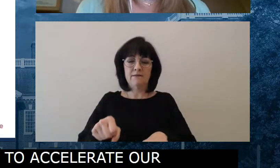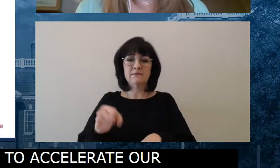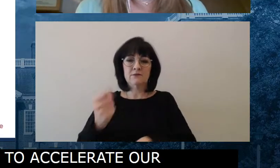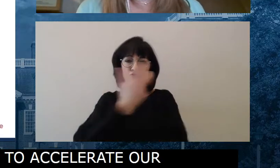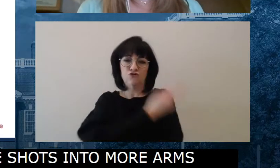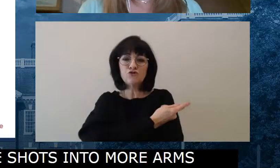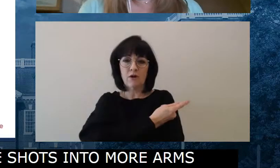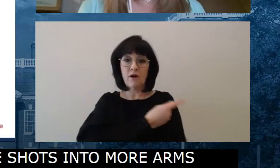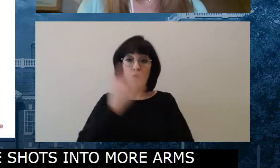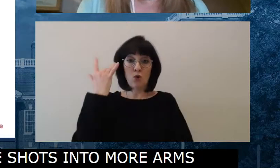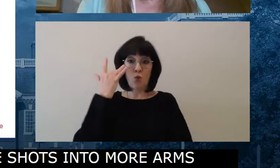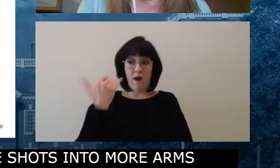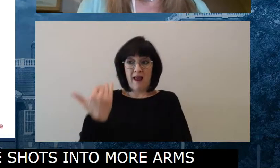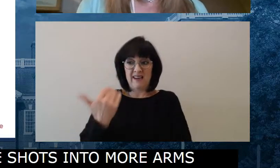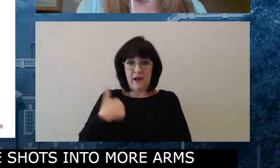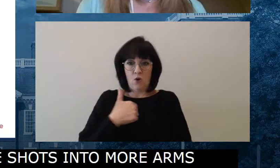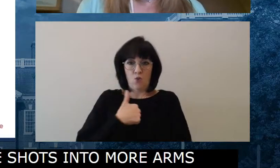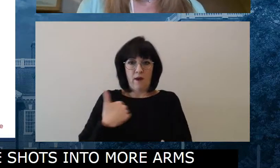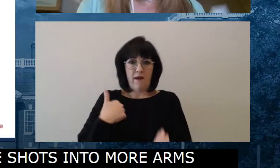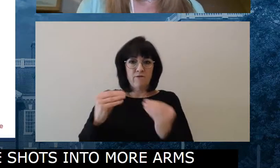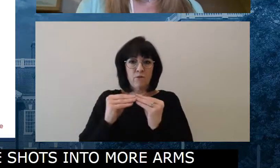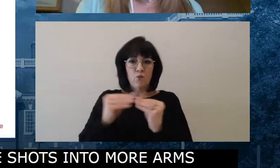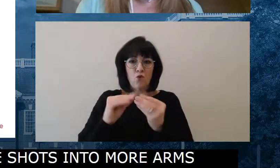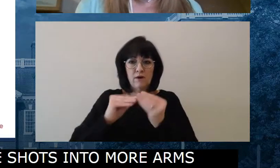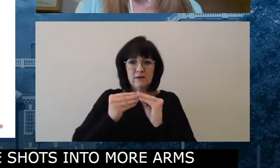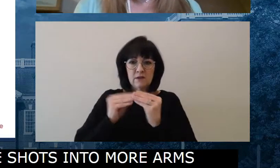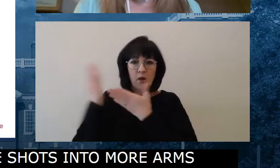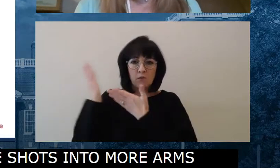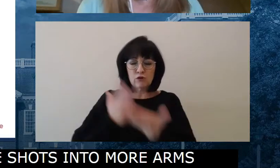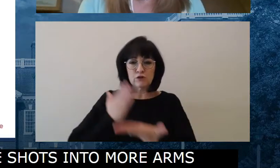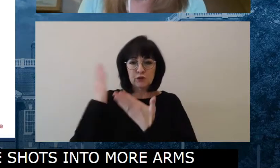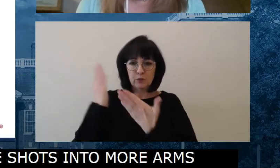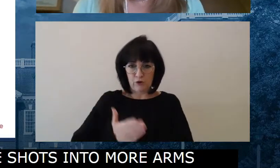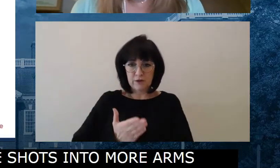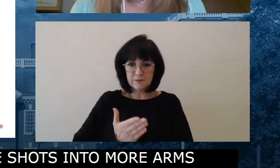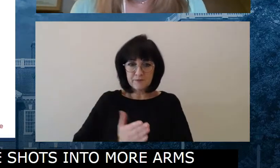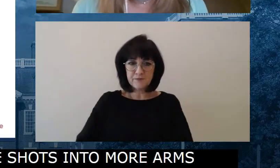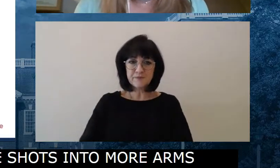is increasing. But so what do